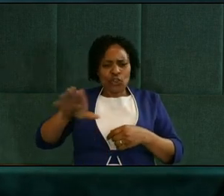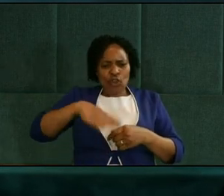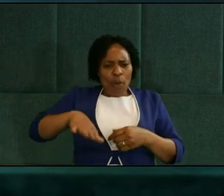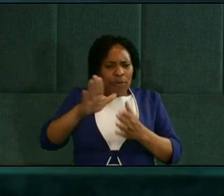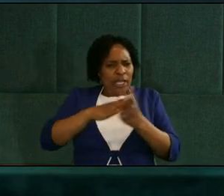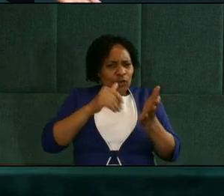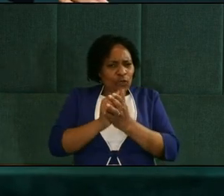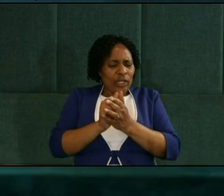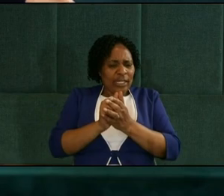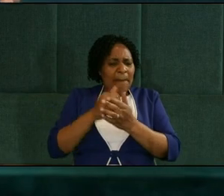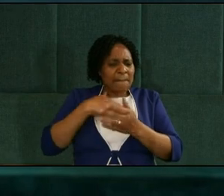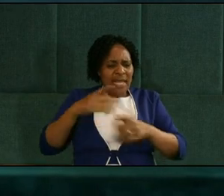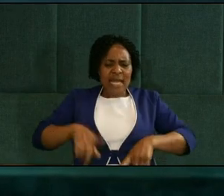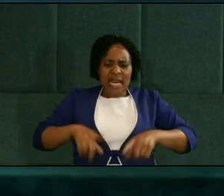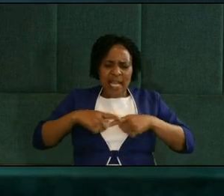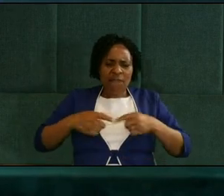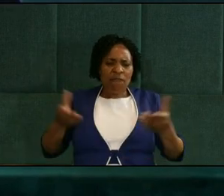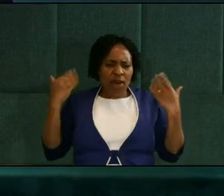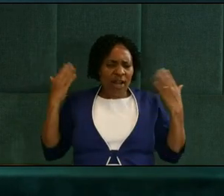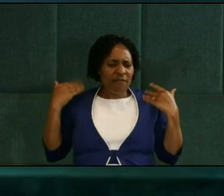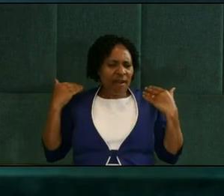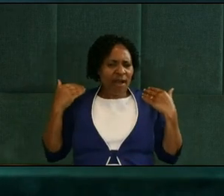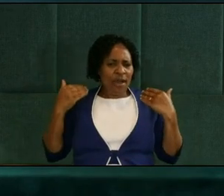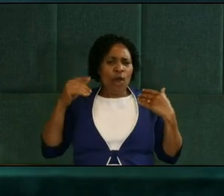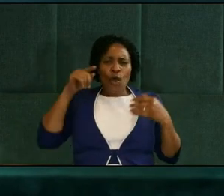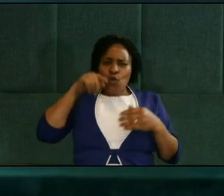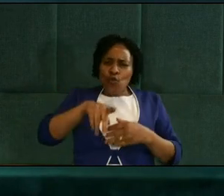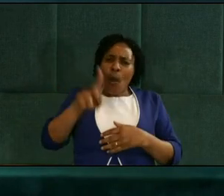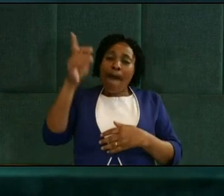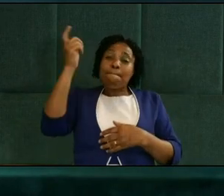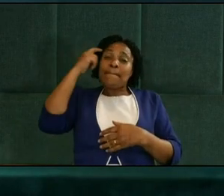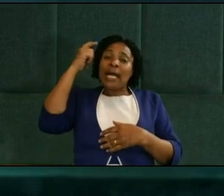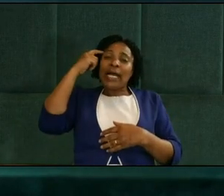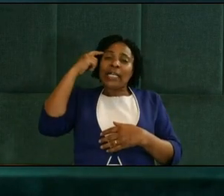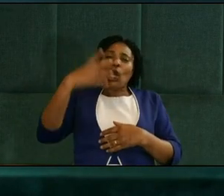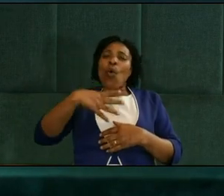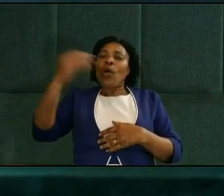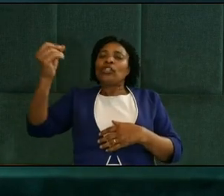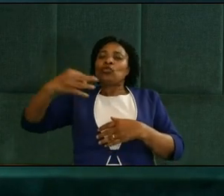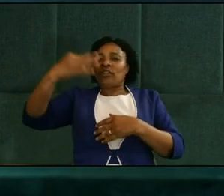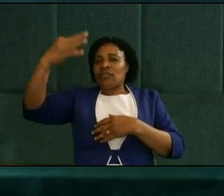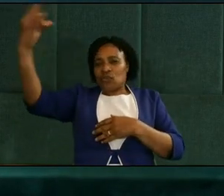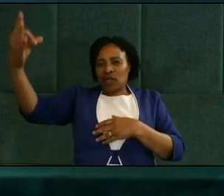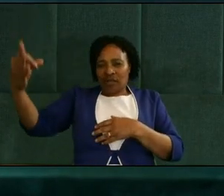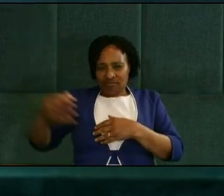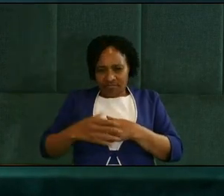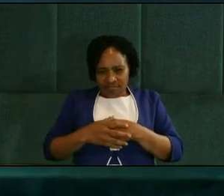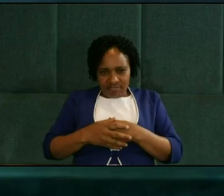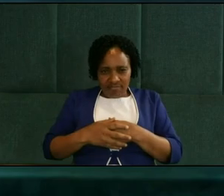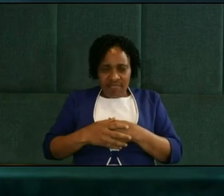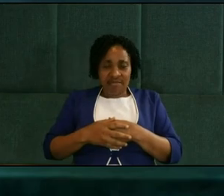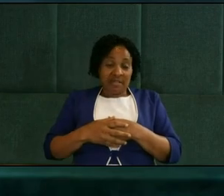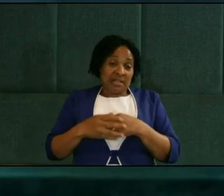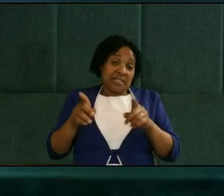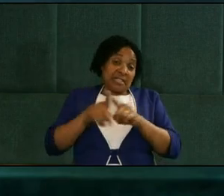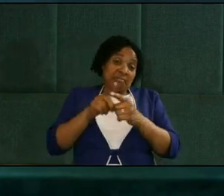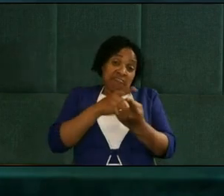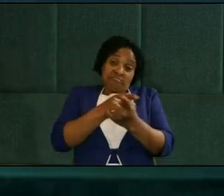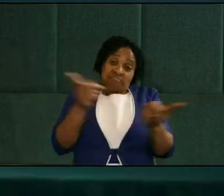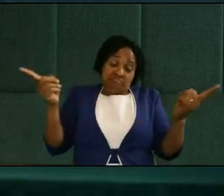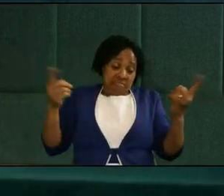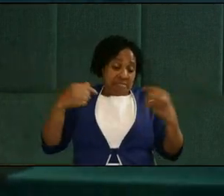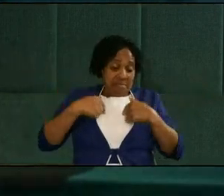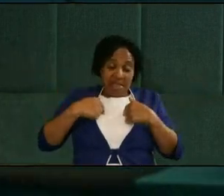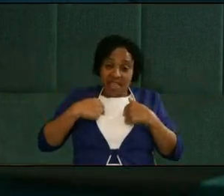Am I going to live forever? How your mind went to the future, like some of you. Am I going to be married? Am I going to get a rich man?